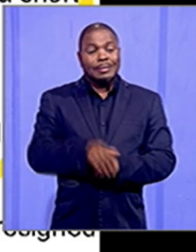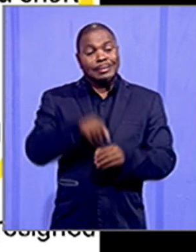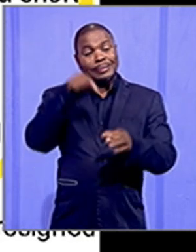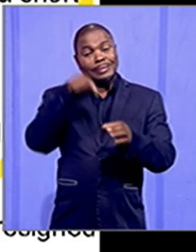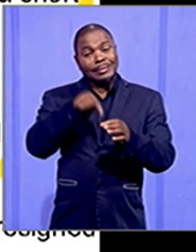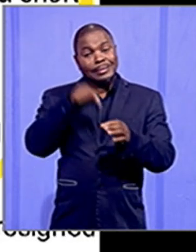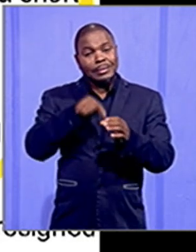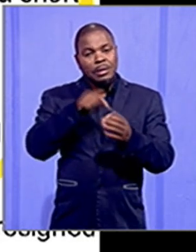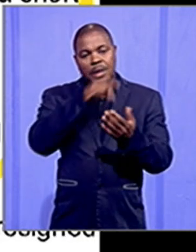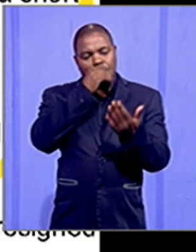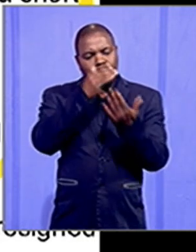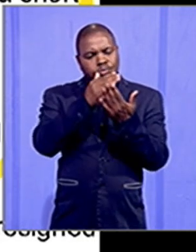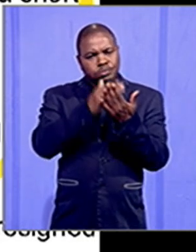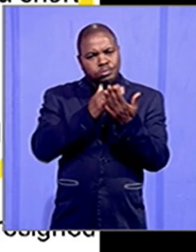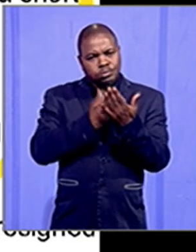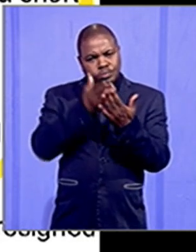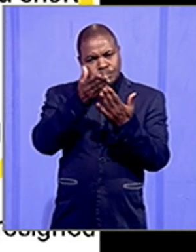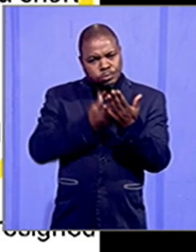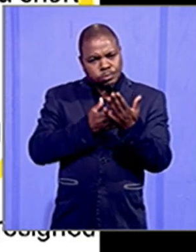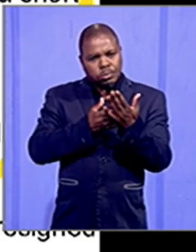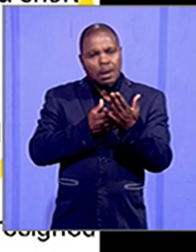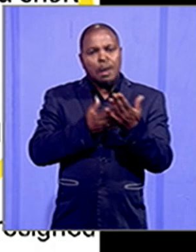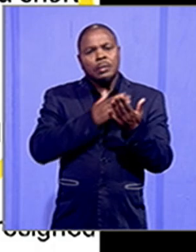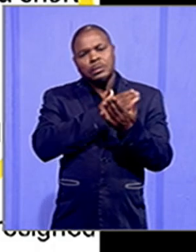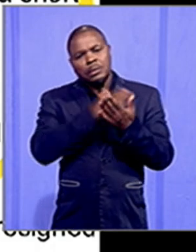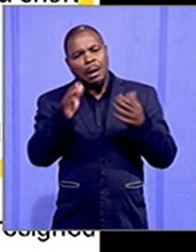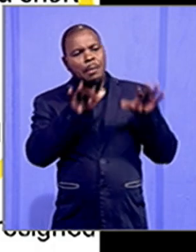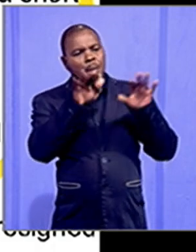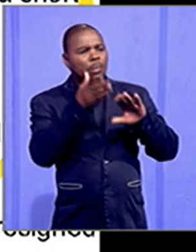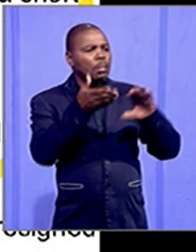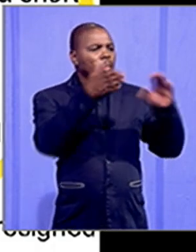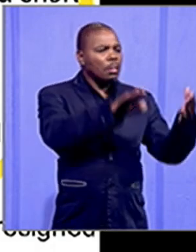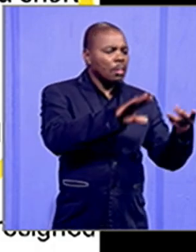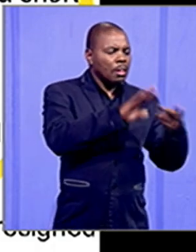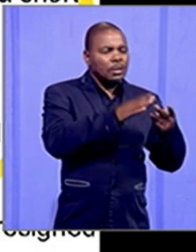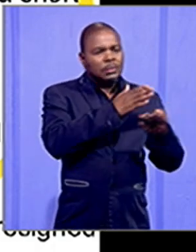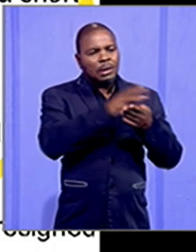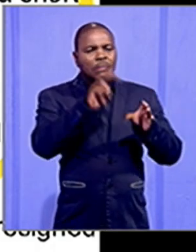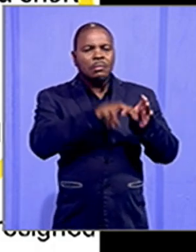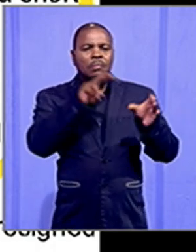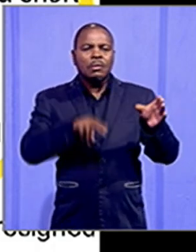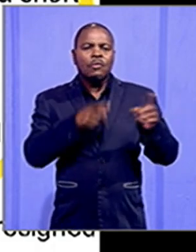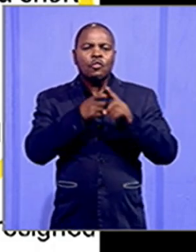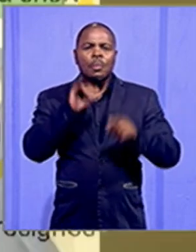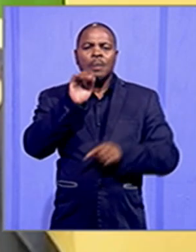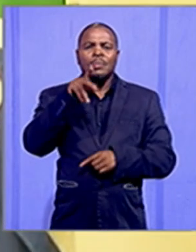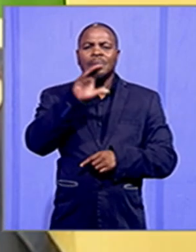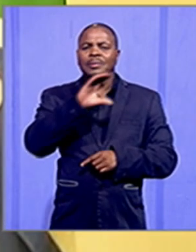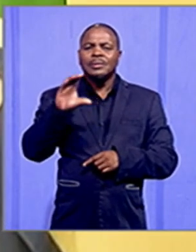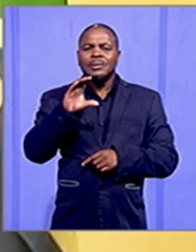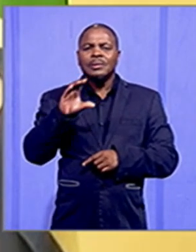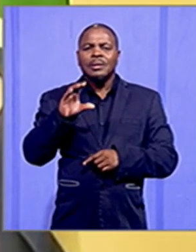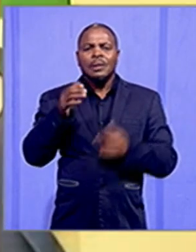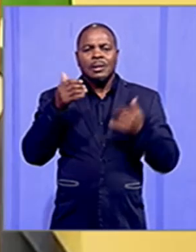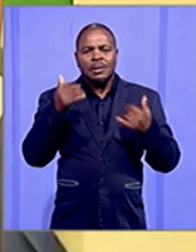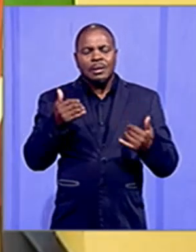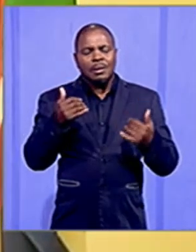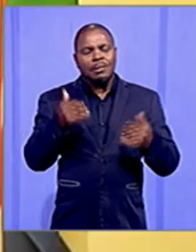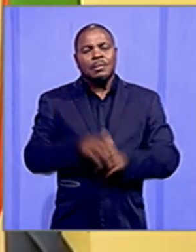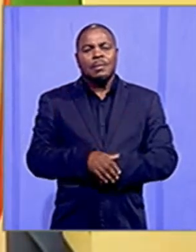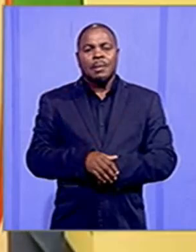neng le na le maina a ditokololo tse di tlhokafetseng kgotsa ba ba rotseng marapo go tswa mo IPC. Le fa go le